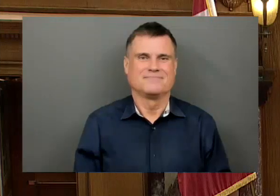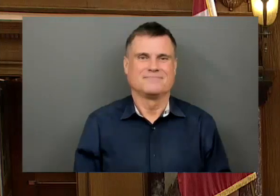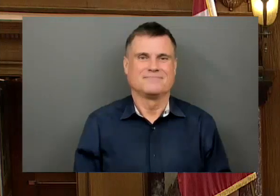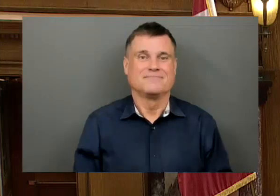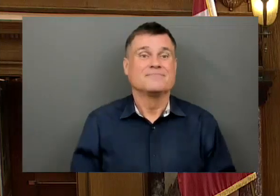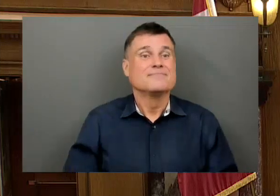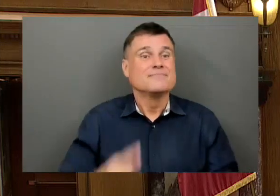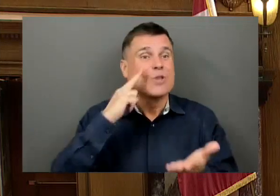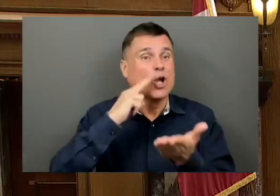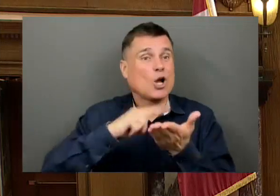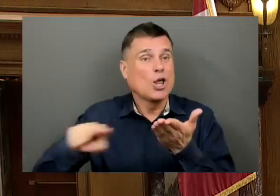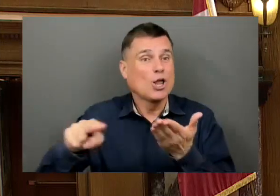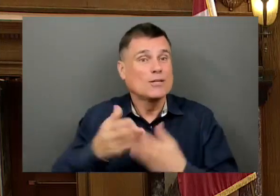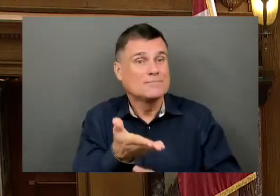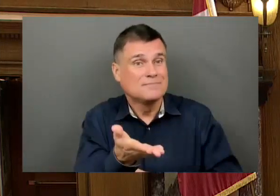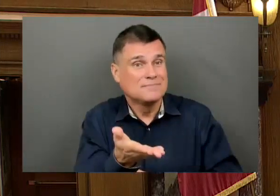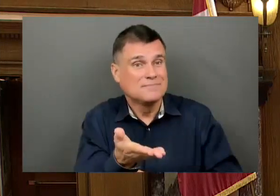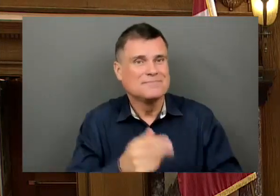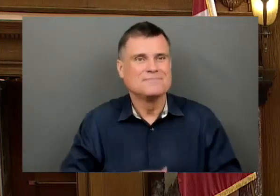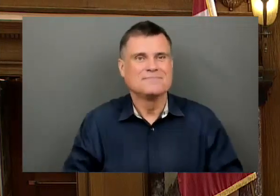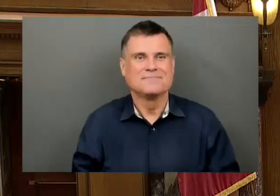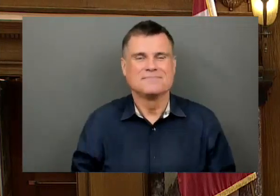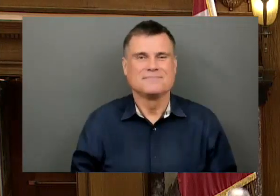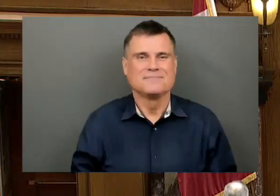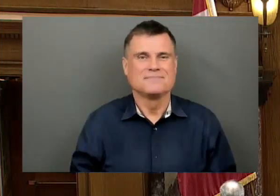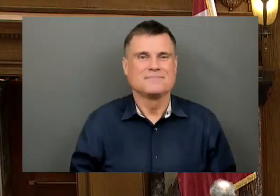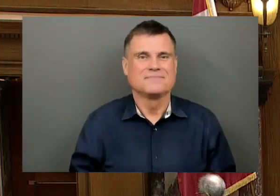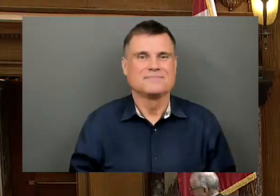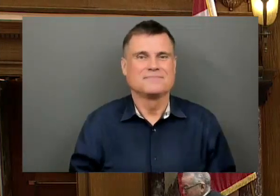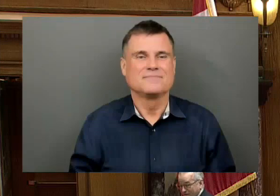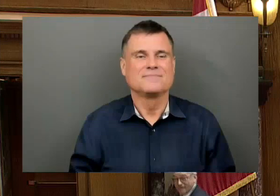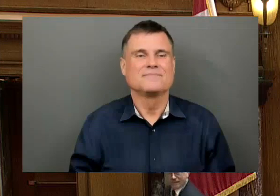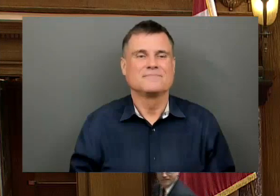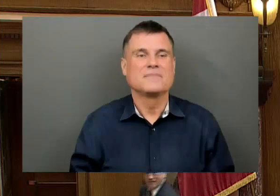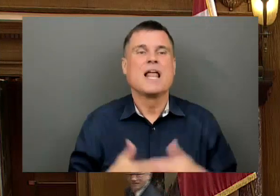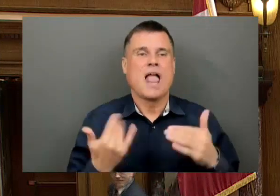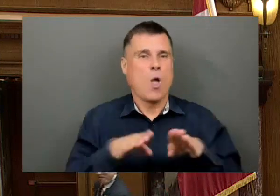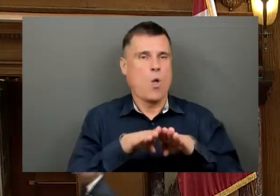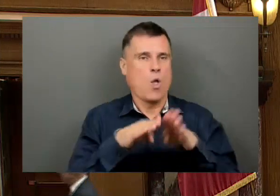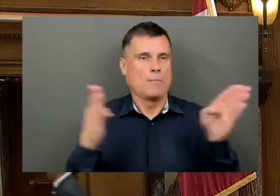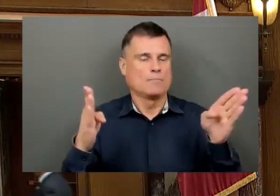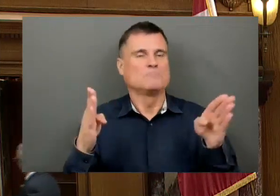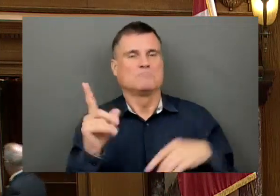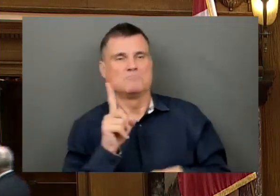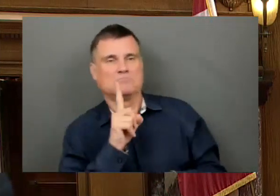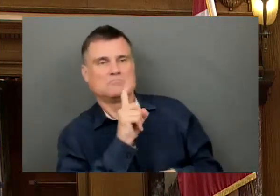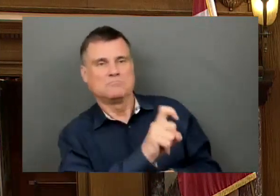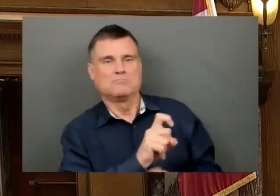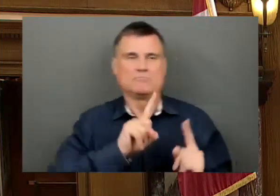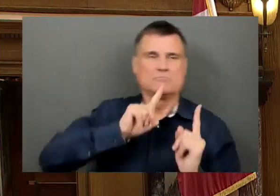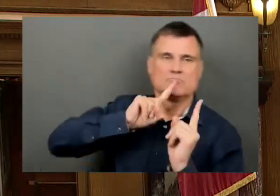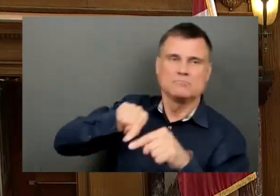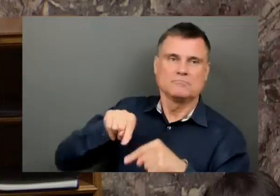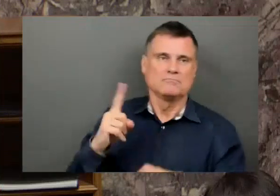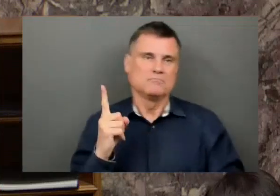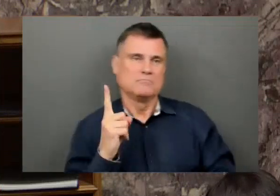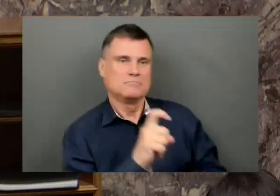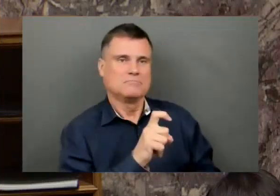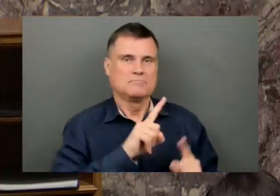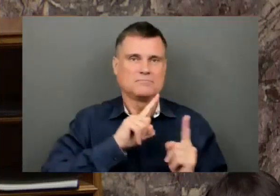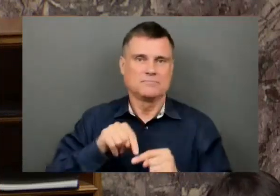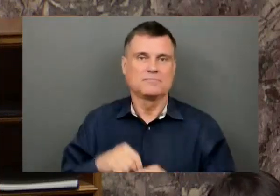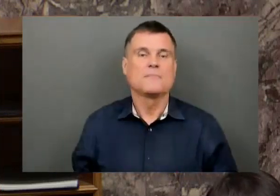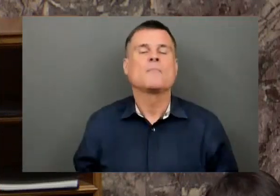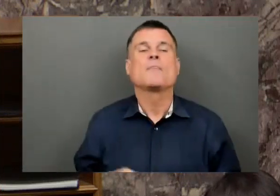Oral questions by members. Leader of the Official Opposition. Thank you, Mr. Speaker. Mr. Speaker, yesterday,